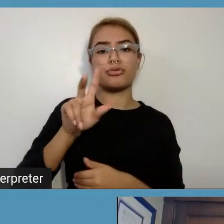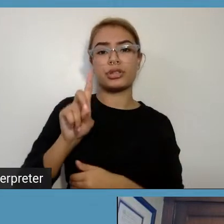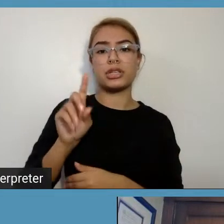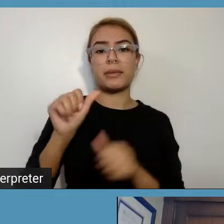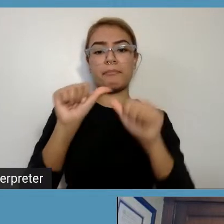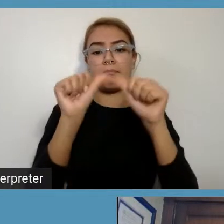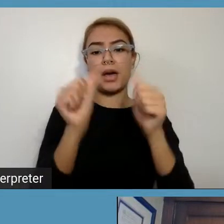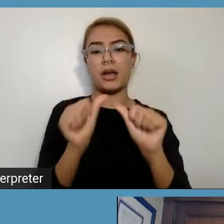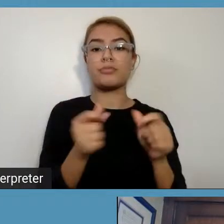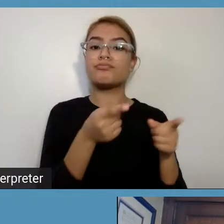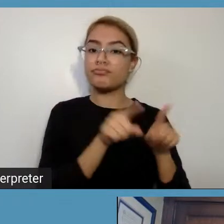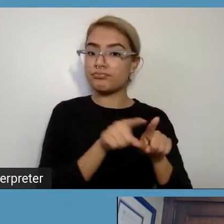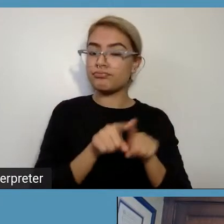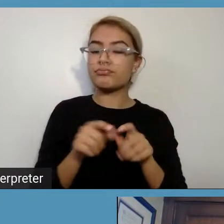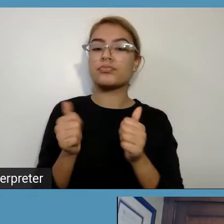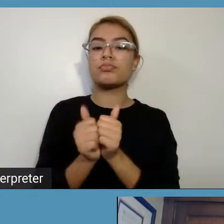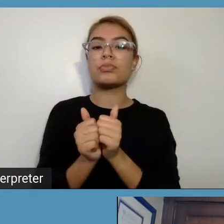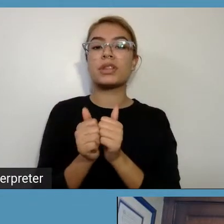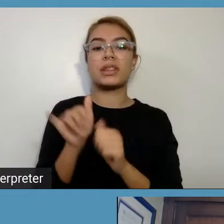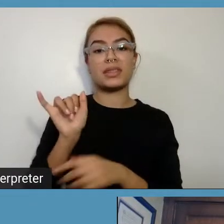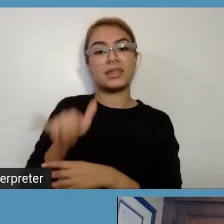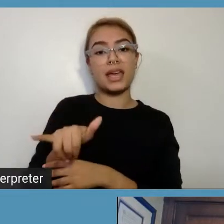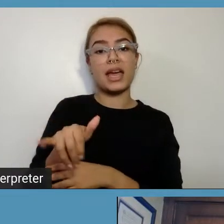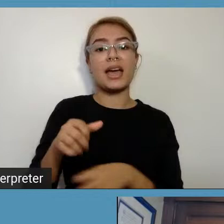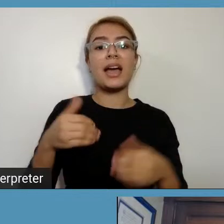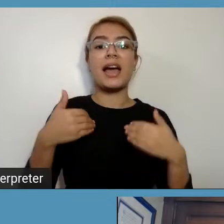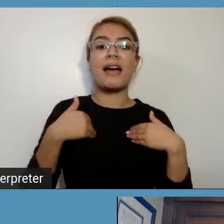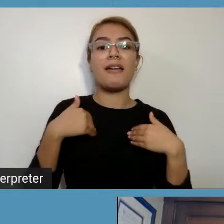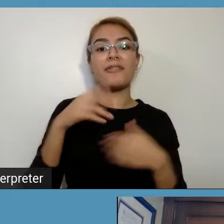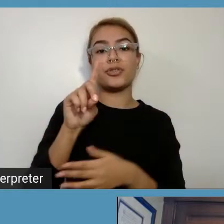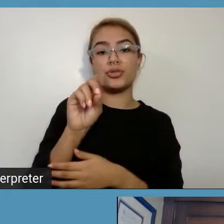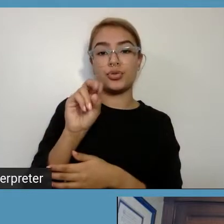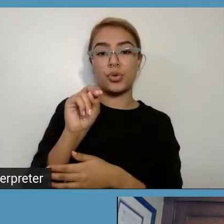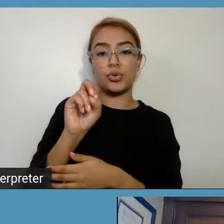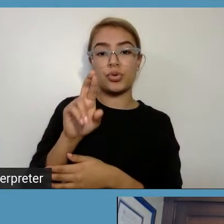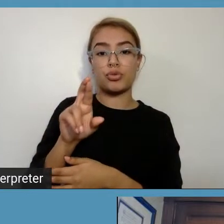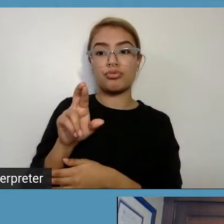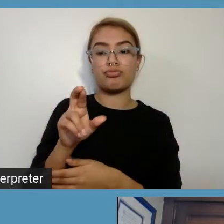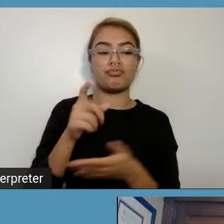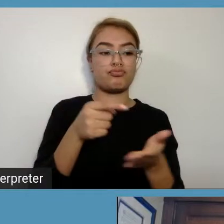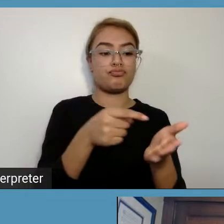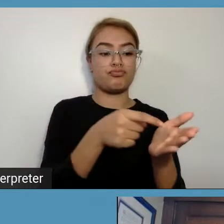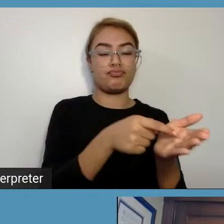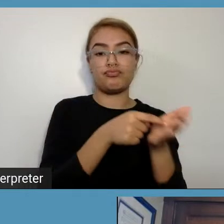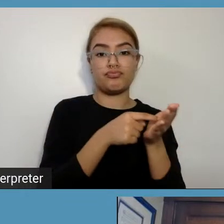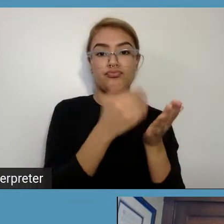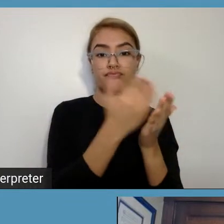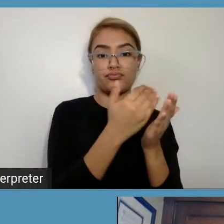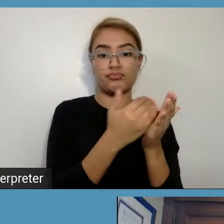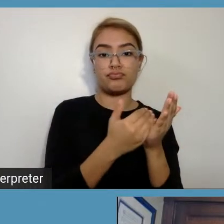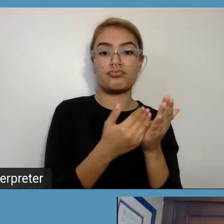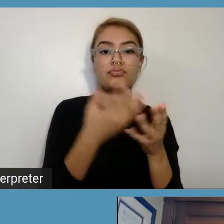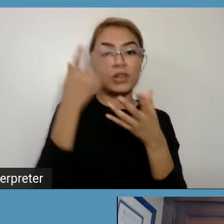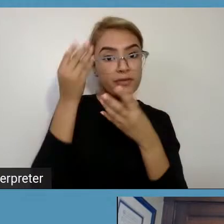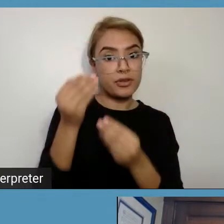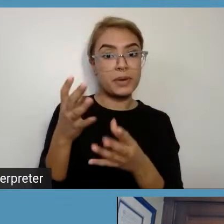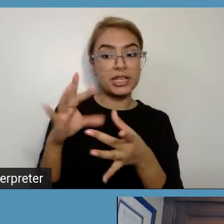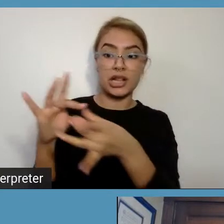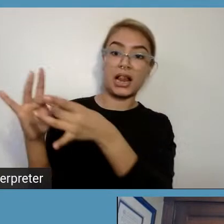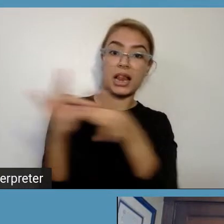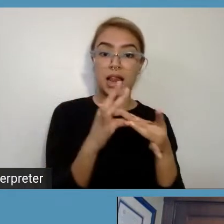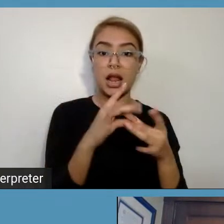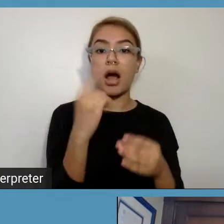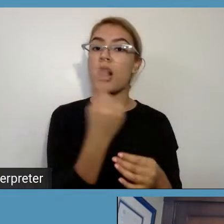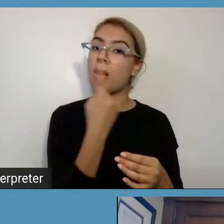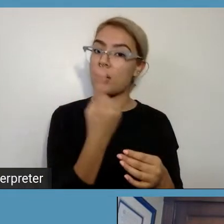along with, and it keeps like the donor record attached. Any other information or anything that we have just stays